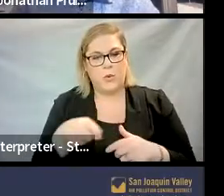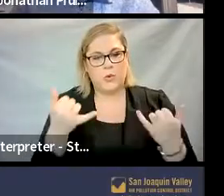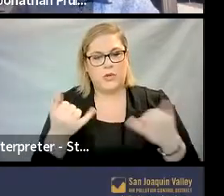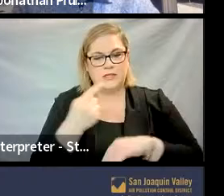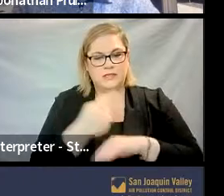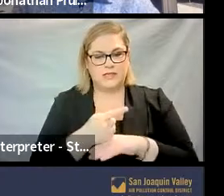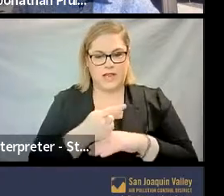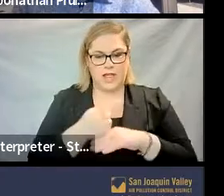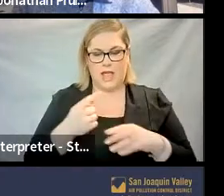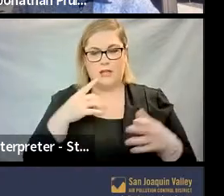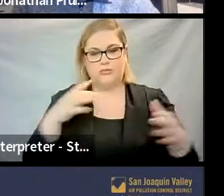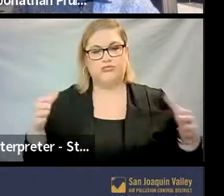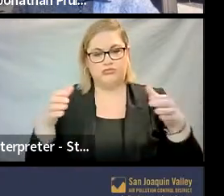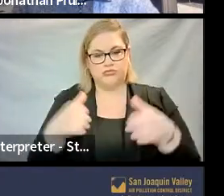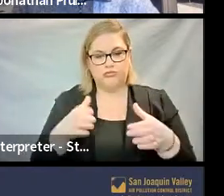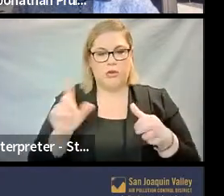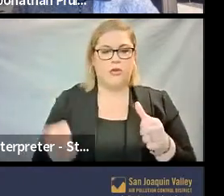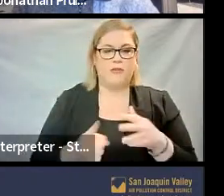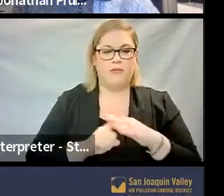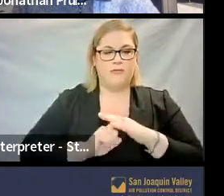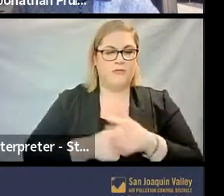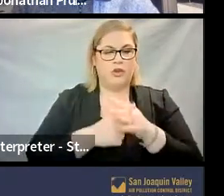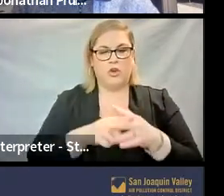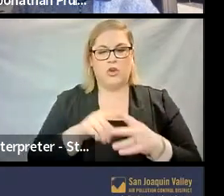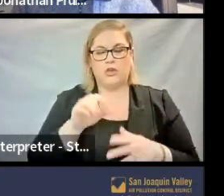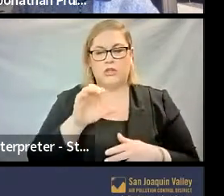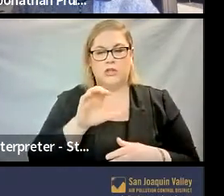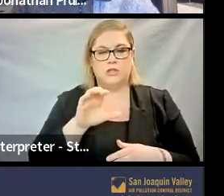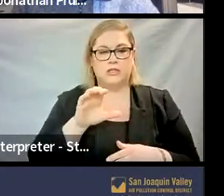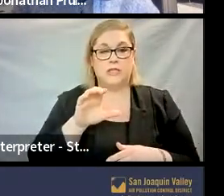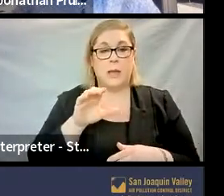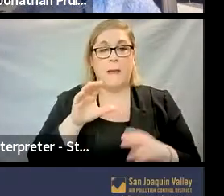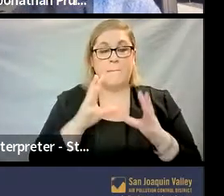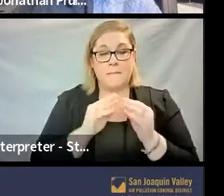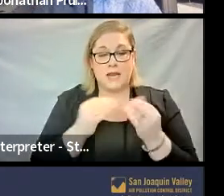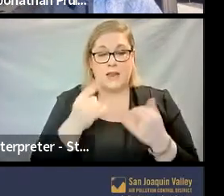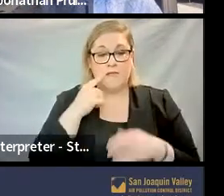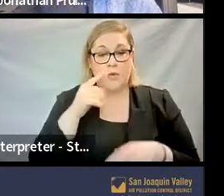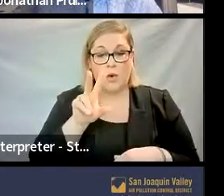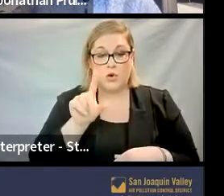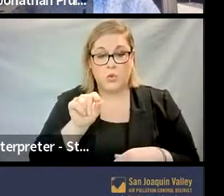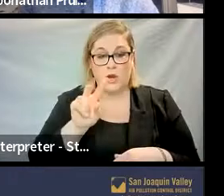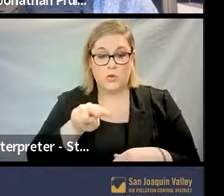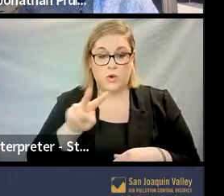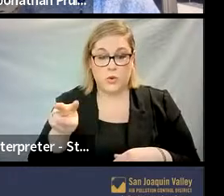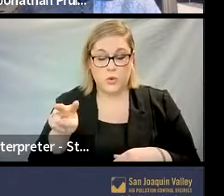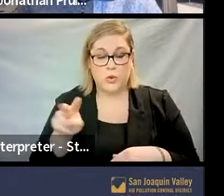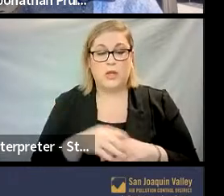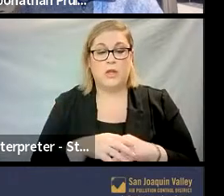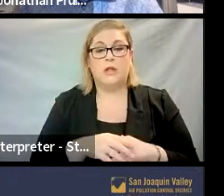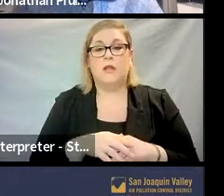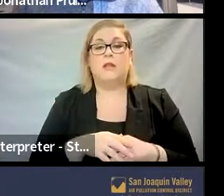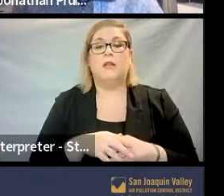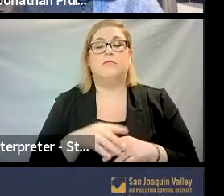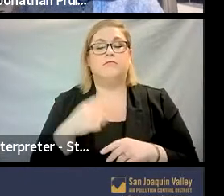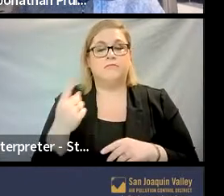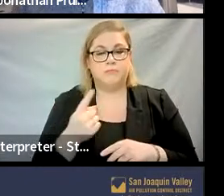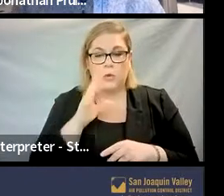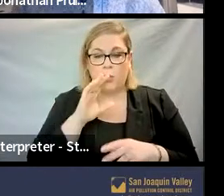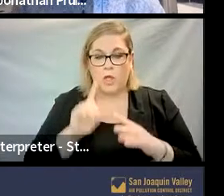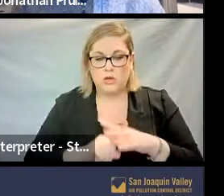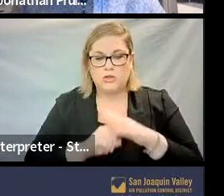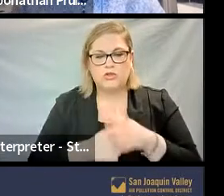reconvene for our first CSC meeting of 2022. As always, we're going to get started with a